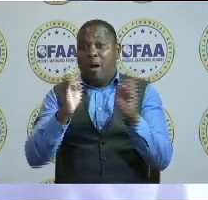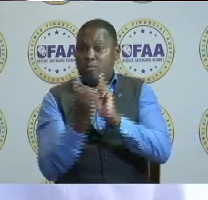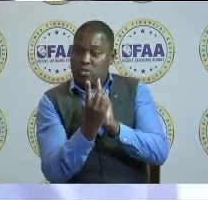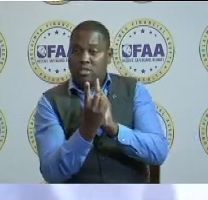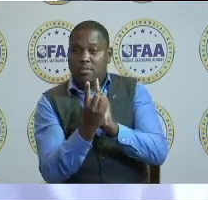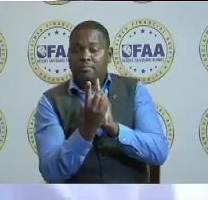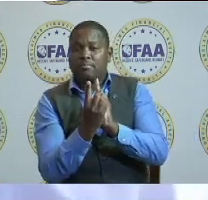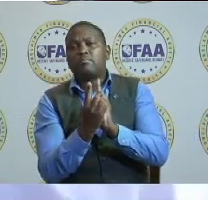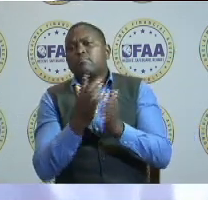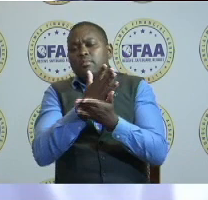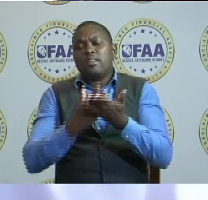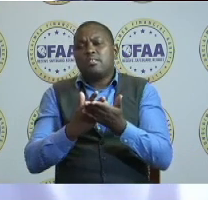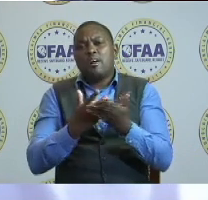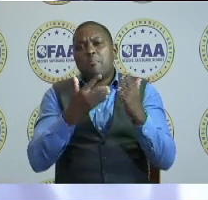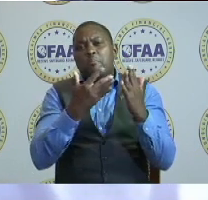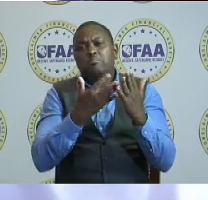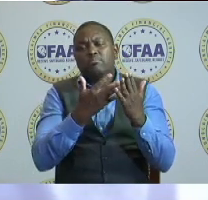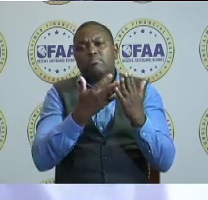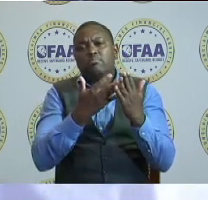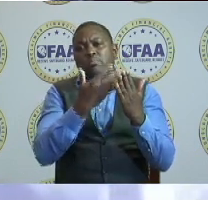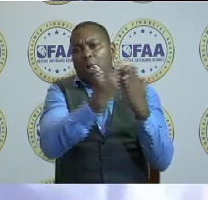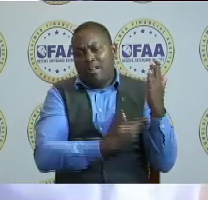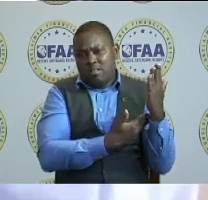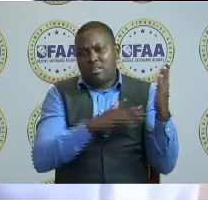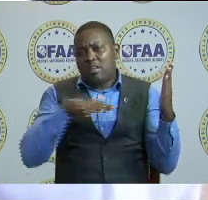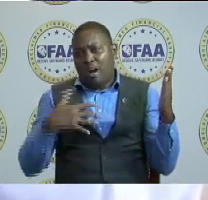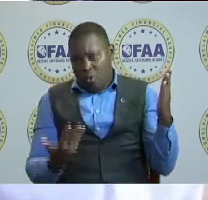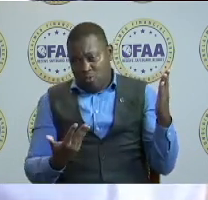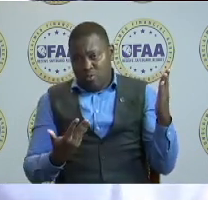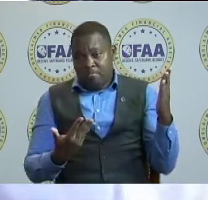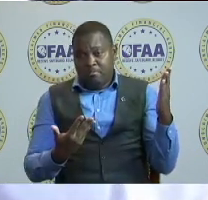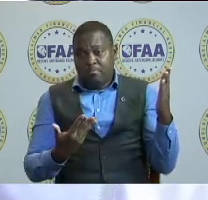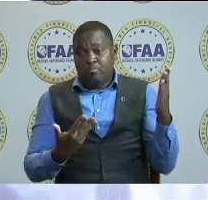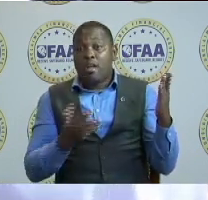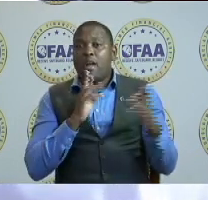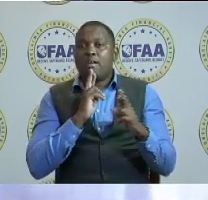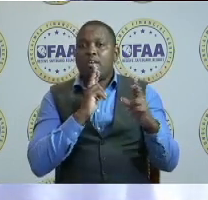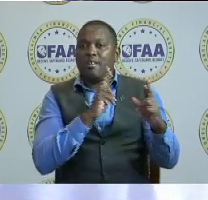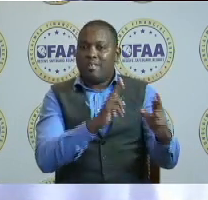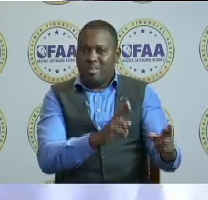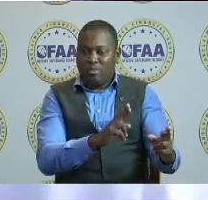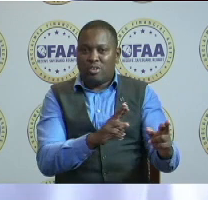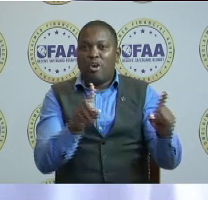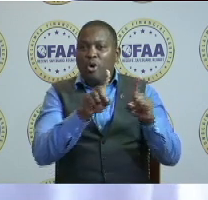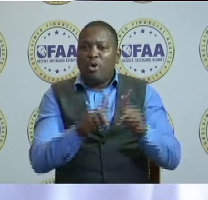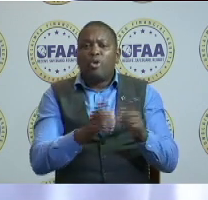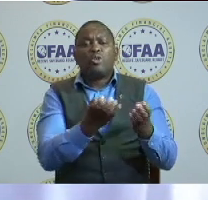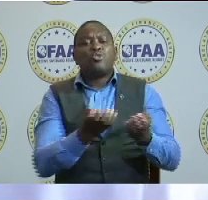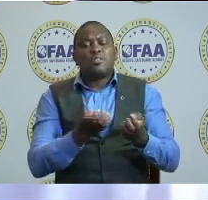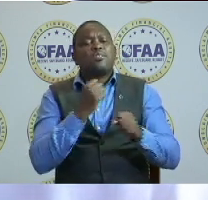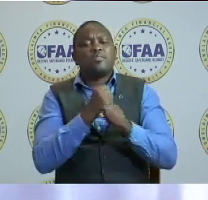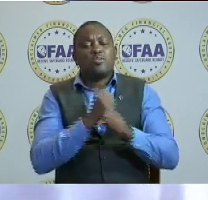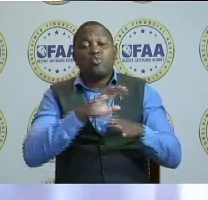some of the aspects of this is effective handling and reporting requirements of unclaimed